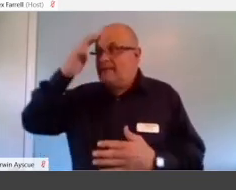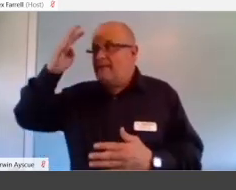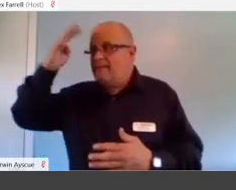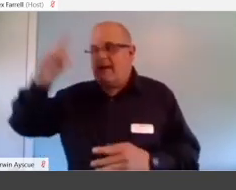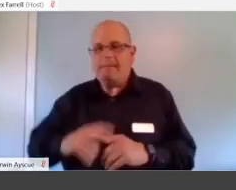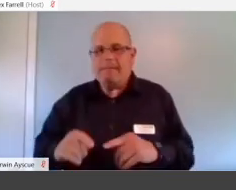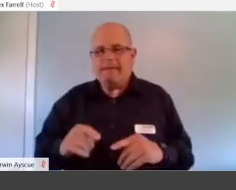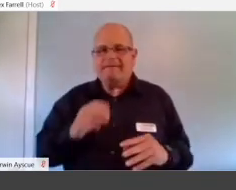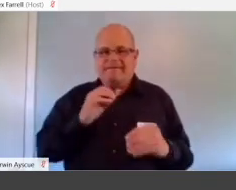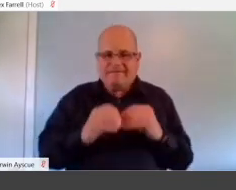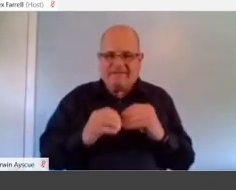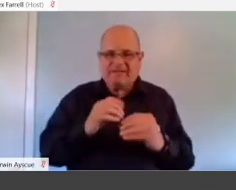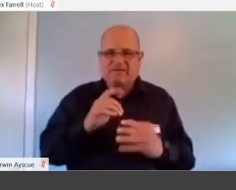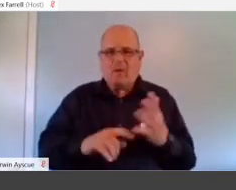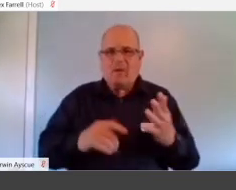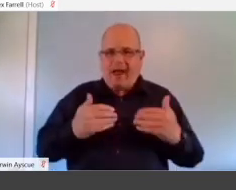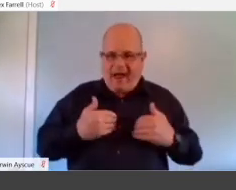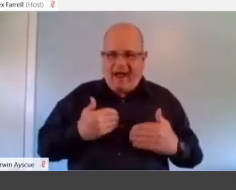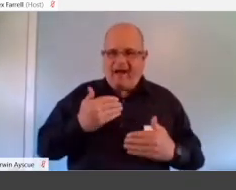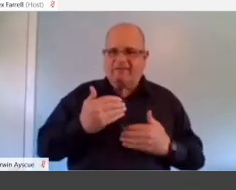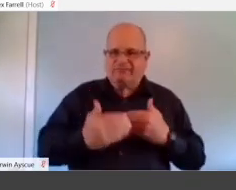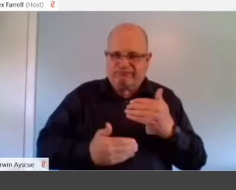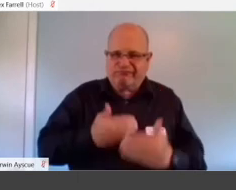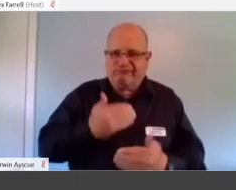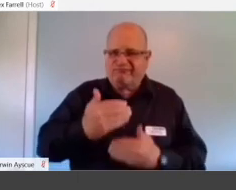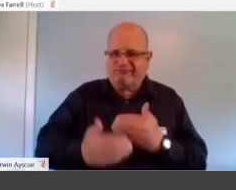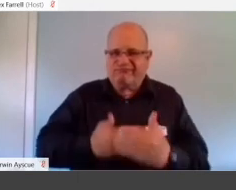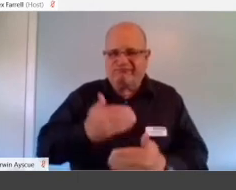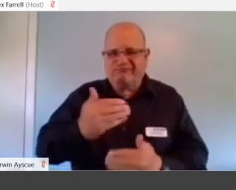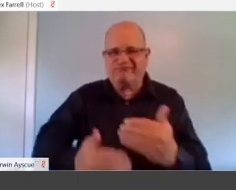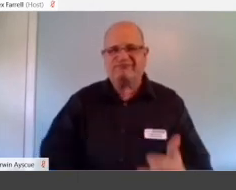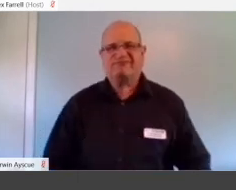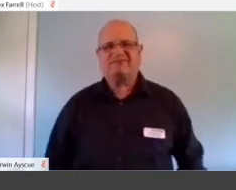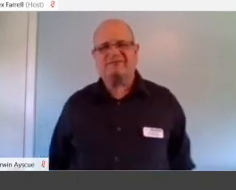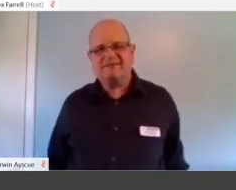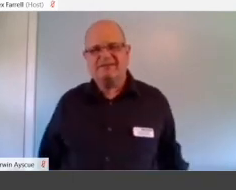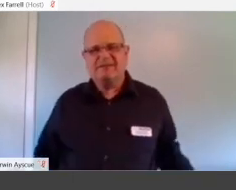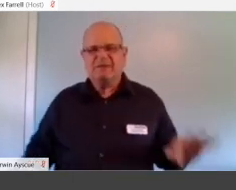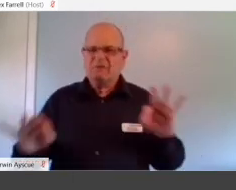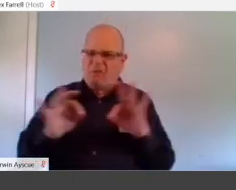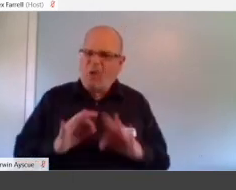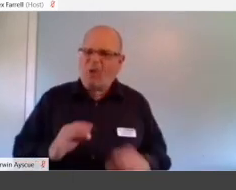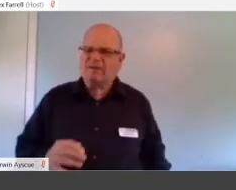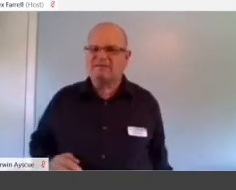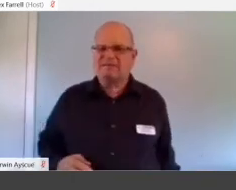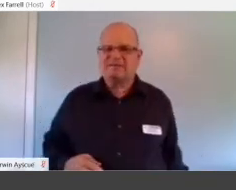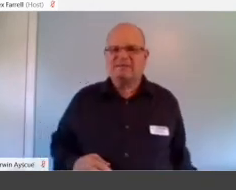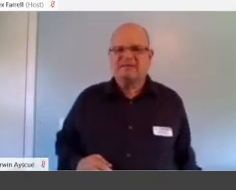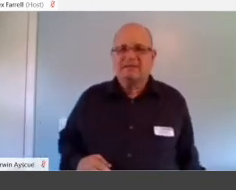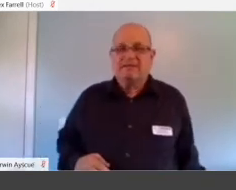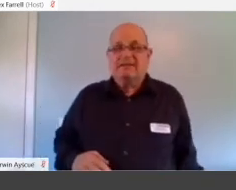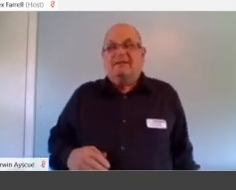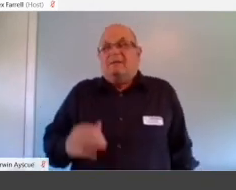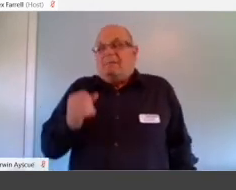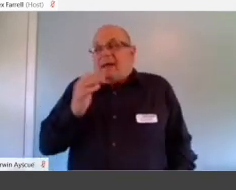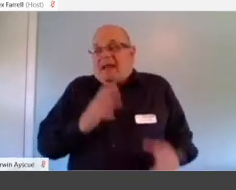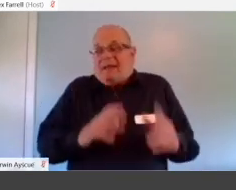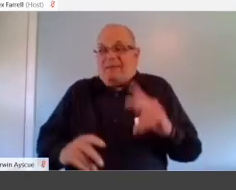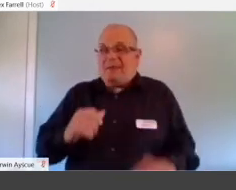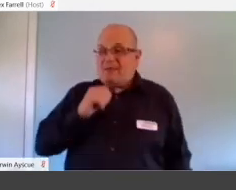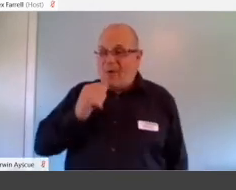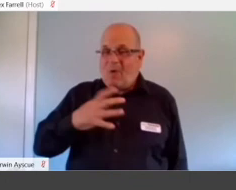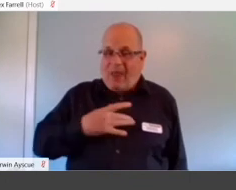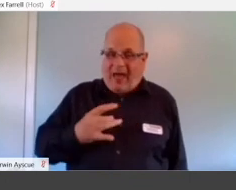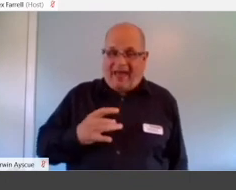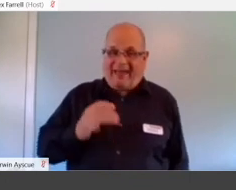I think that's just a really powerful thing to be thinking about, and not a popular opinion that I give people